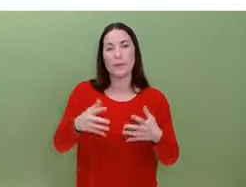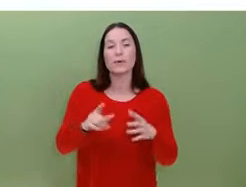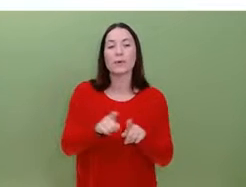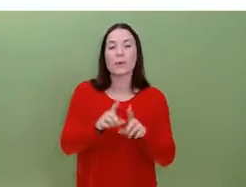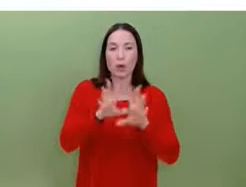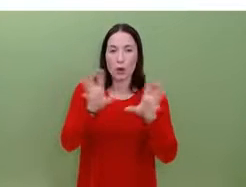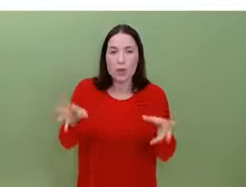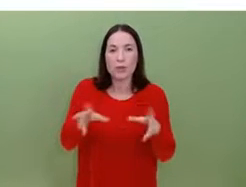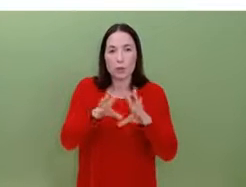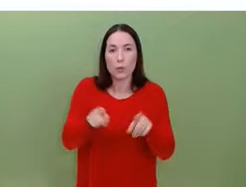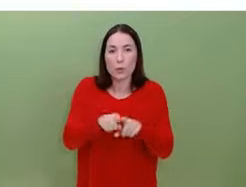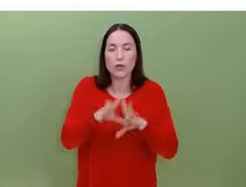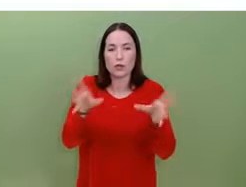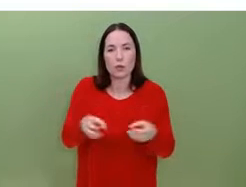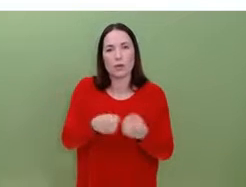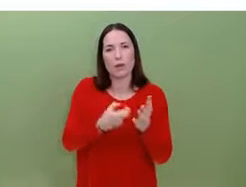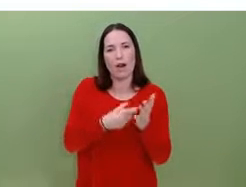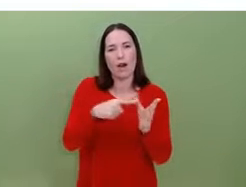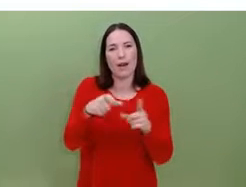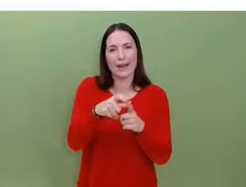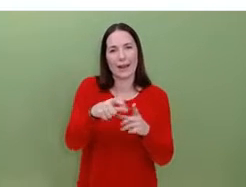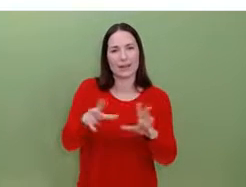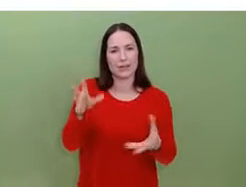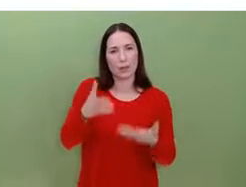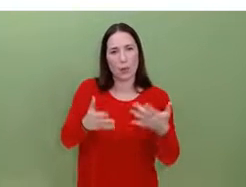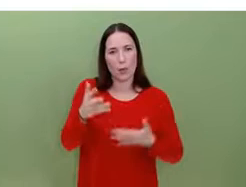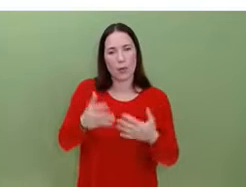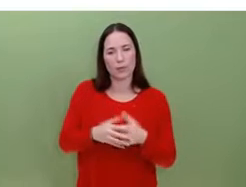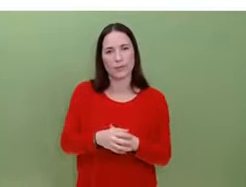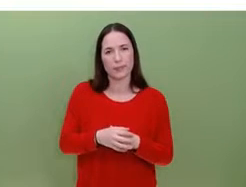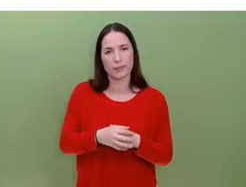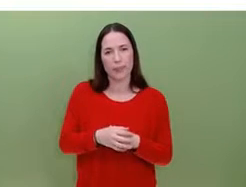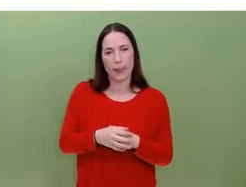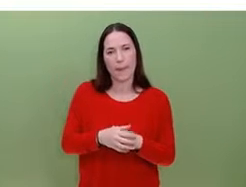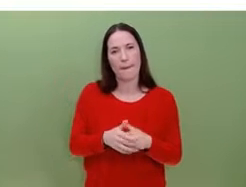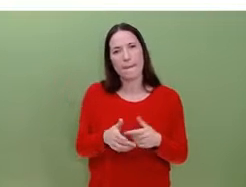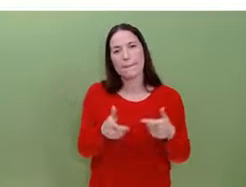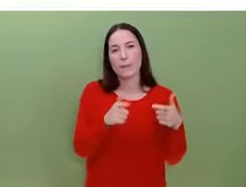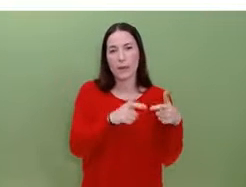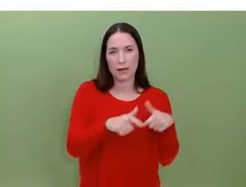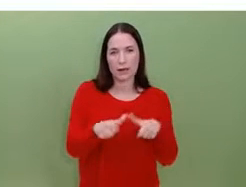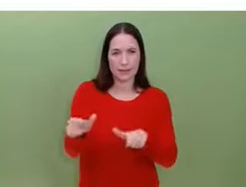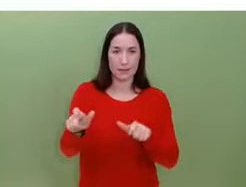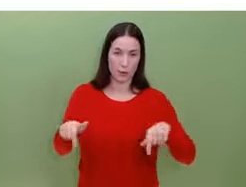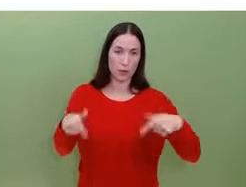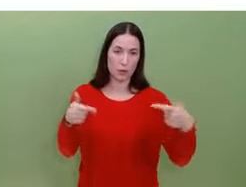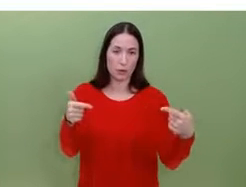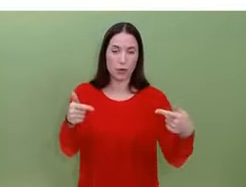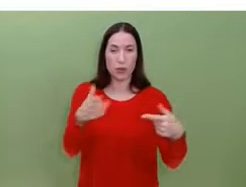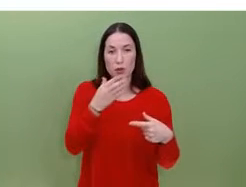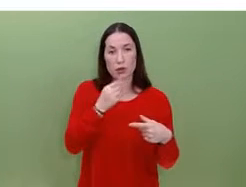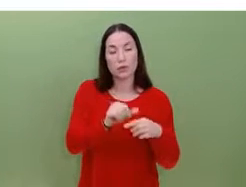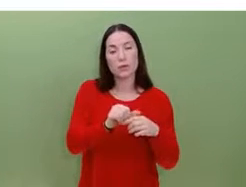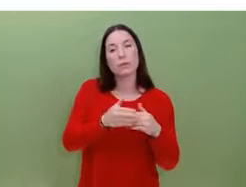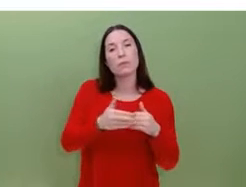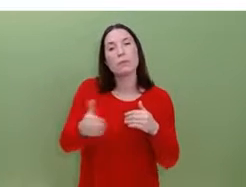to face-to-face. It supports the continued use of remote sessions beyond the pandemic and is really reassuring to